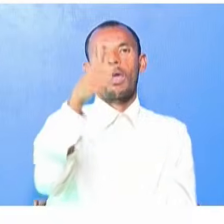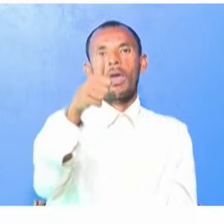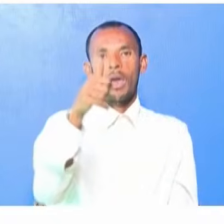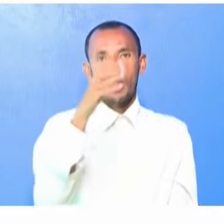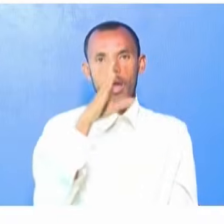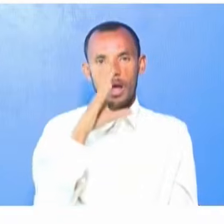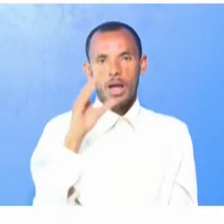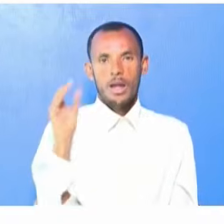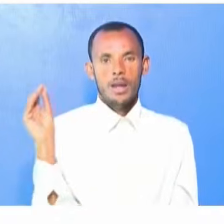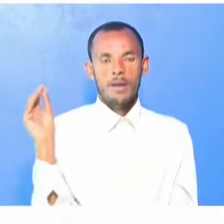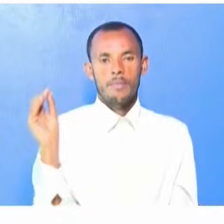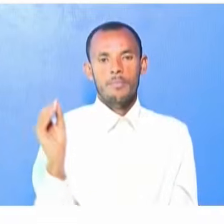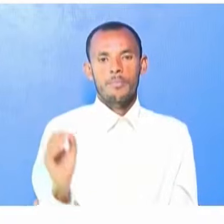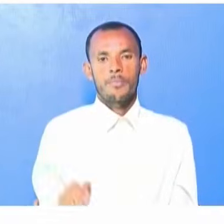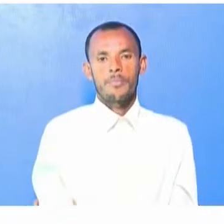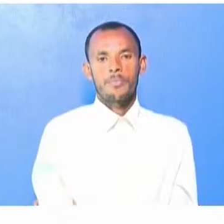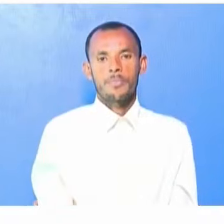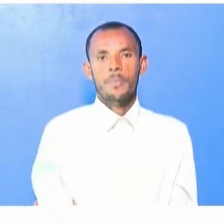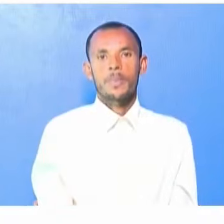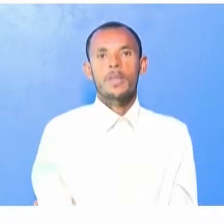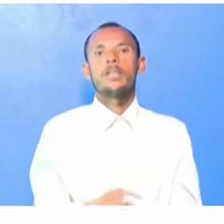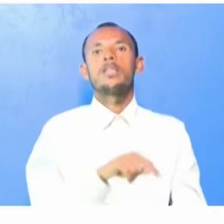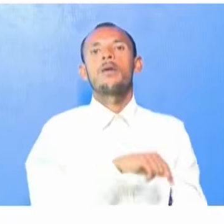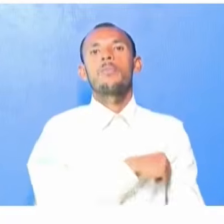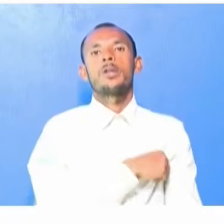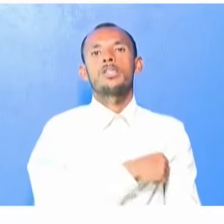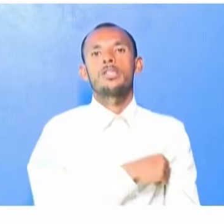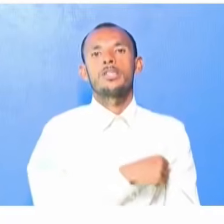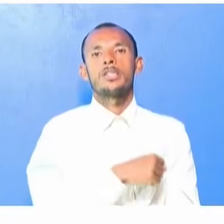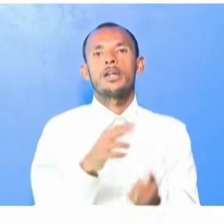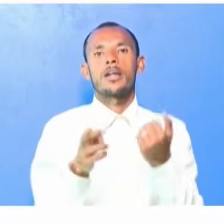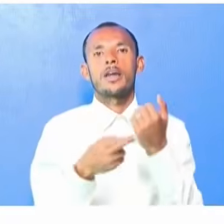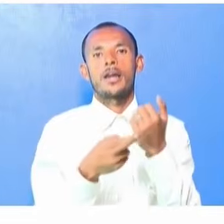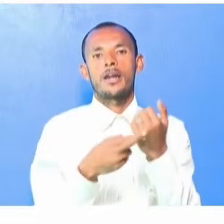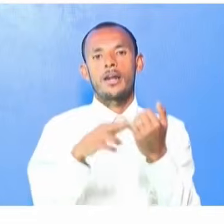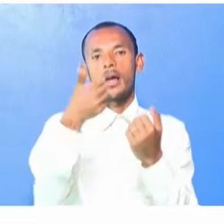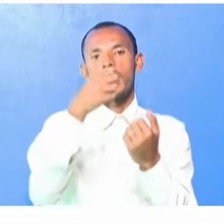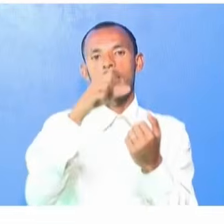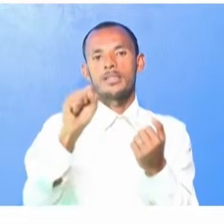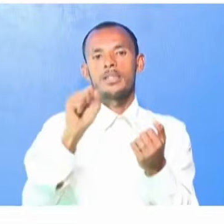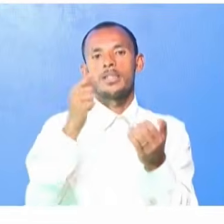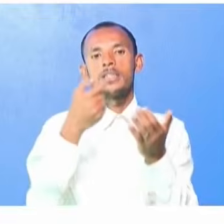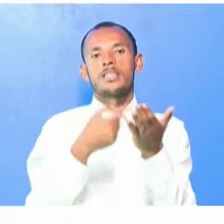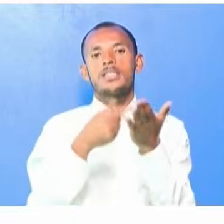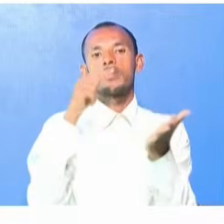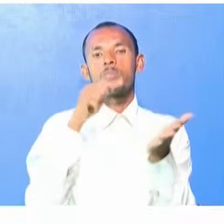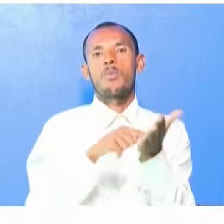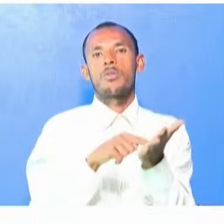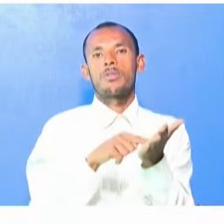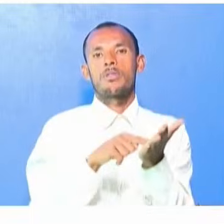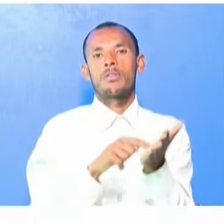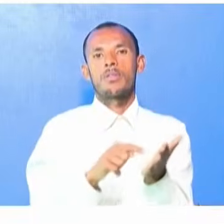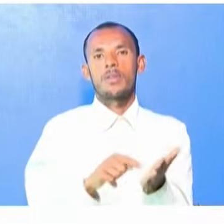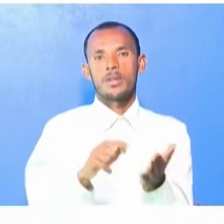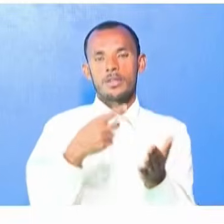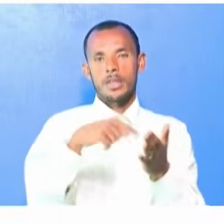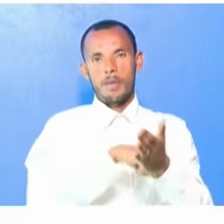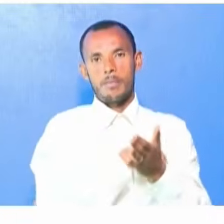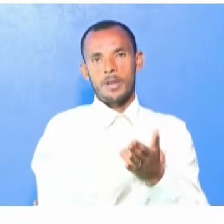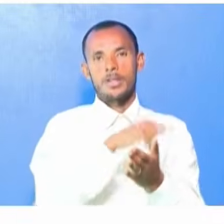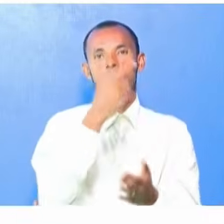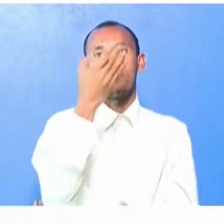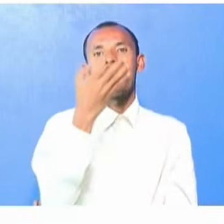and the temperature recorded as at this point. Assume the temperature